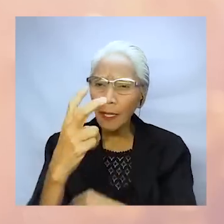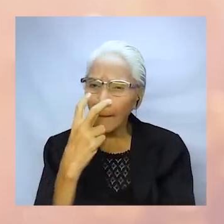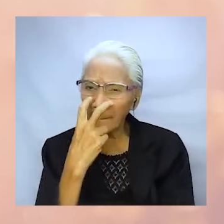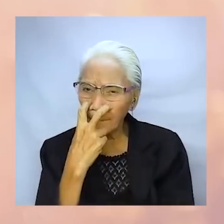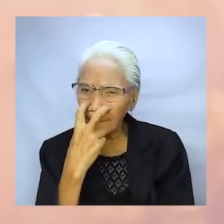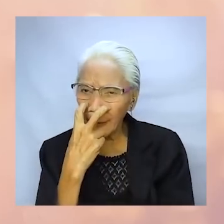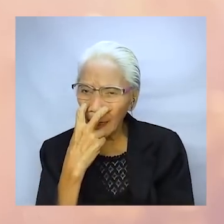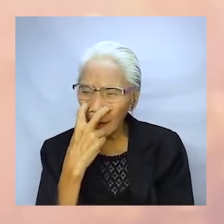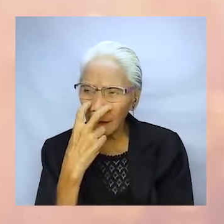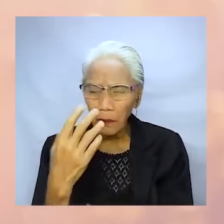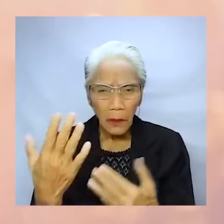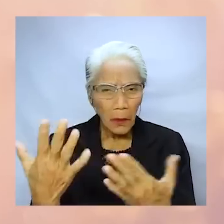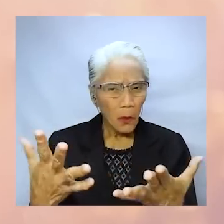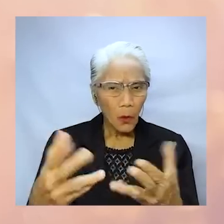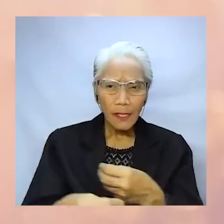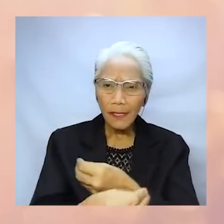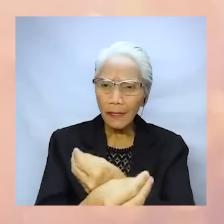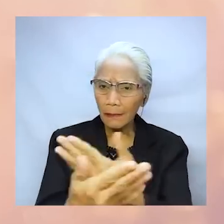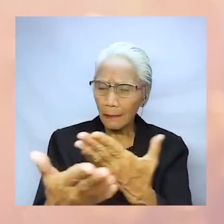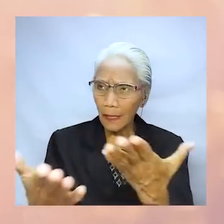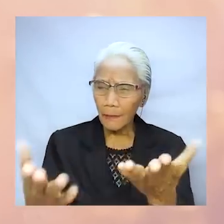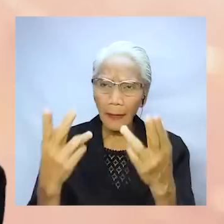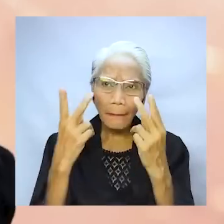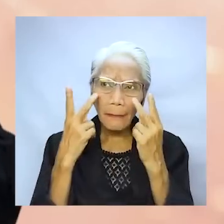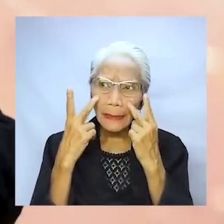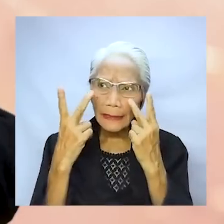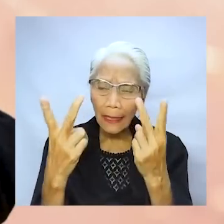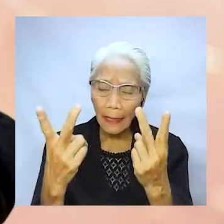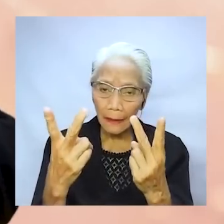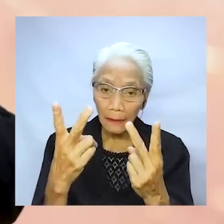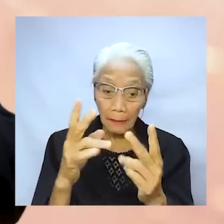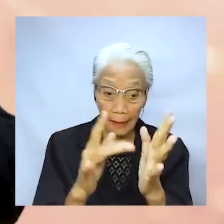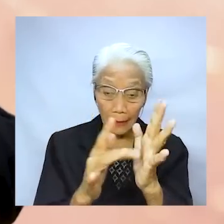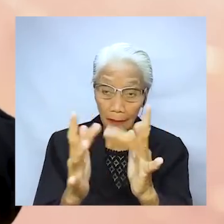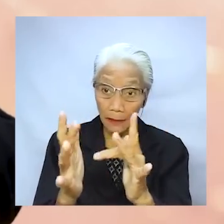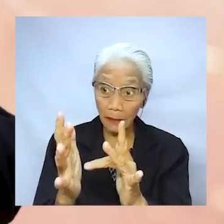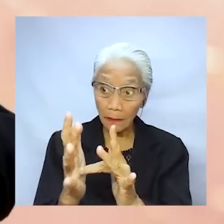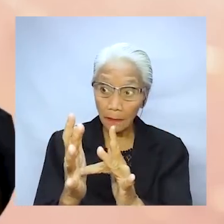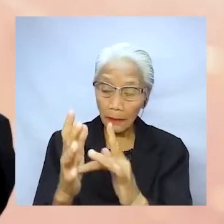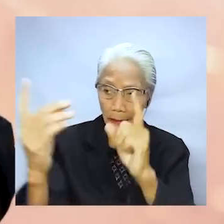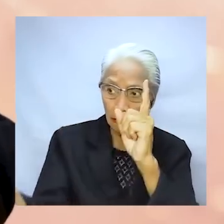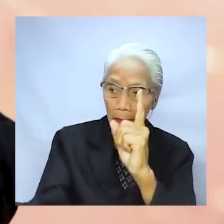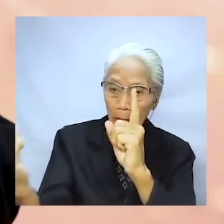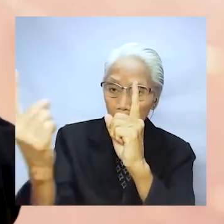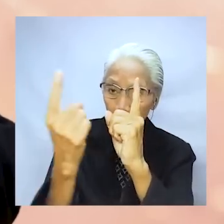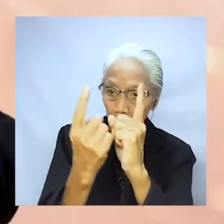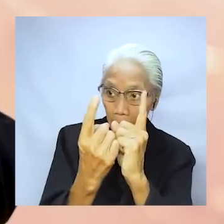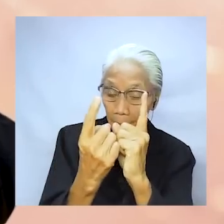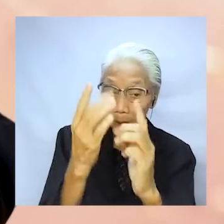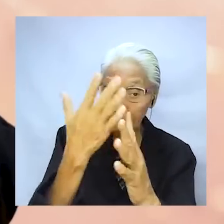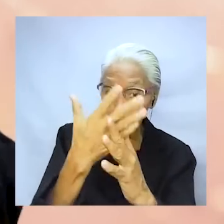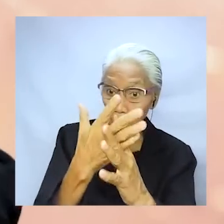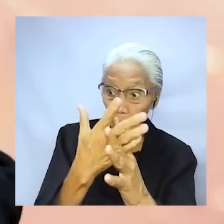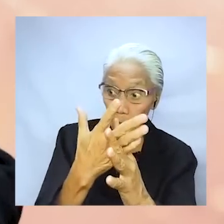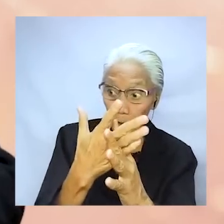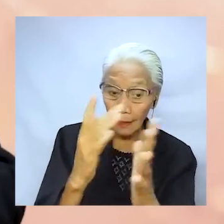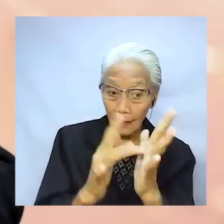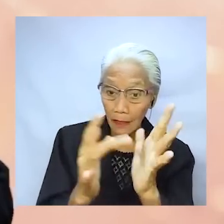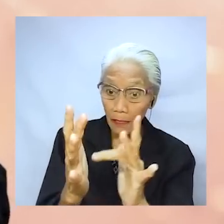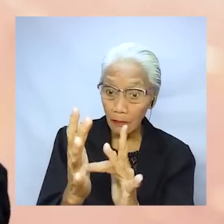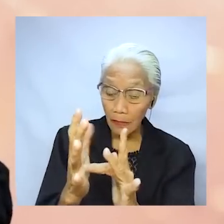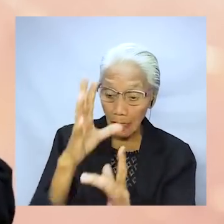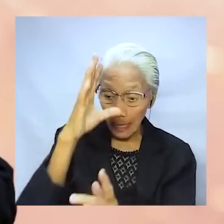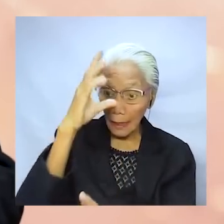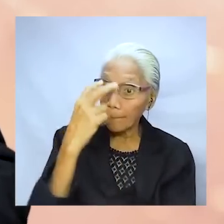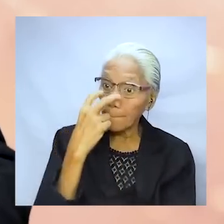was given sight by Jesus. The encounter between Jesus and this man is